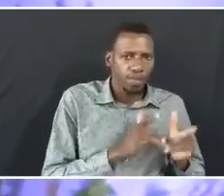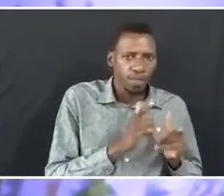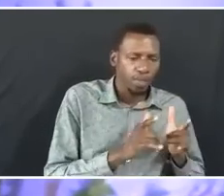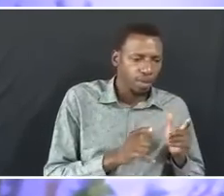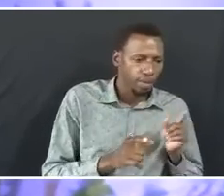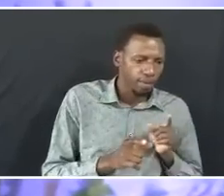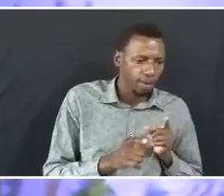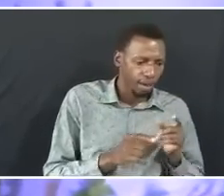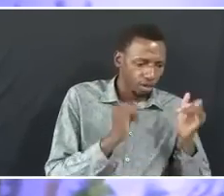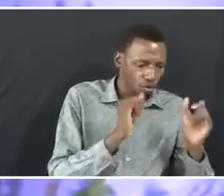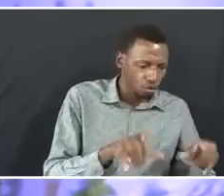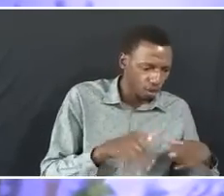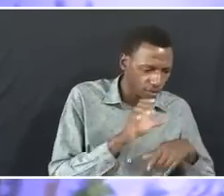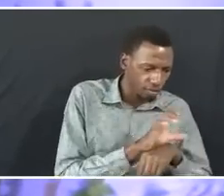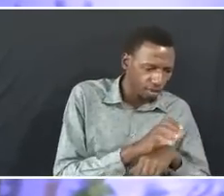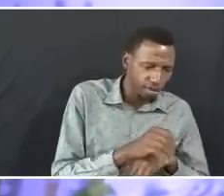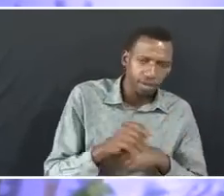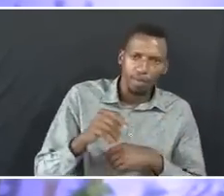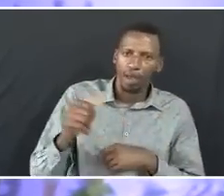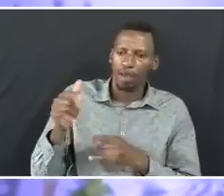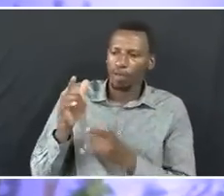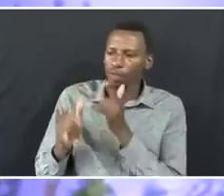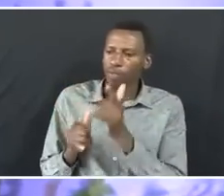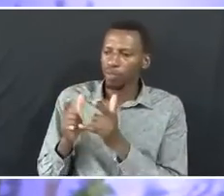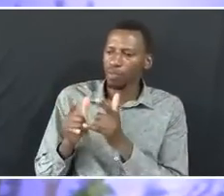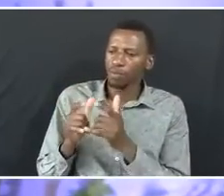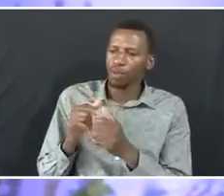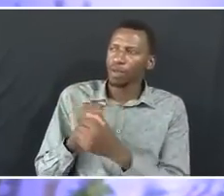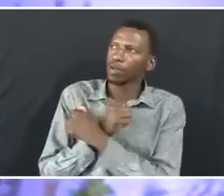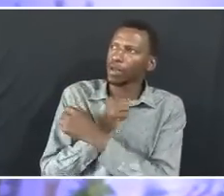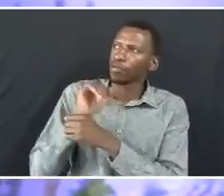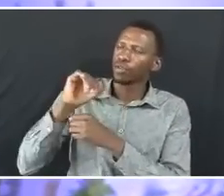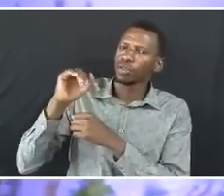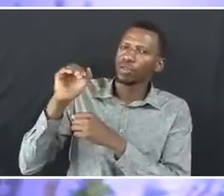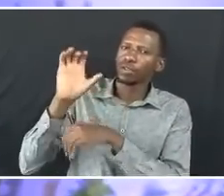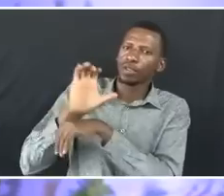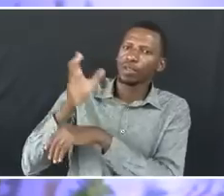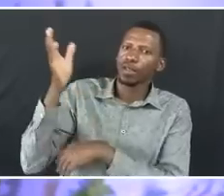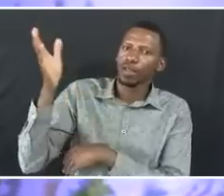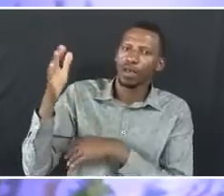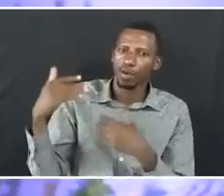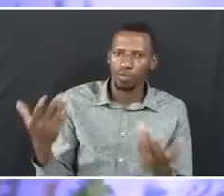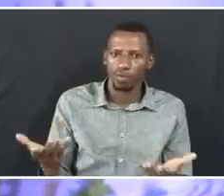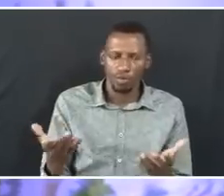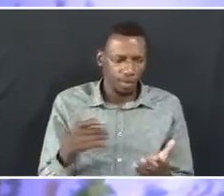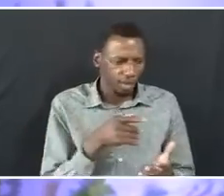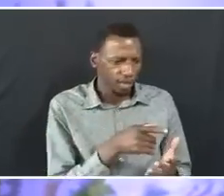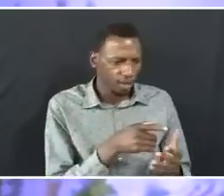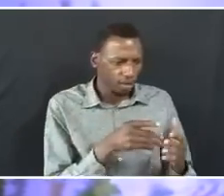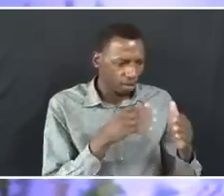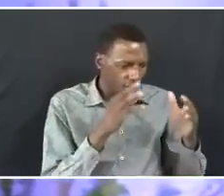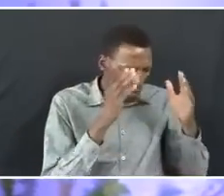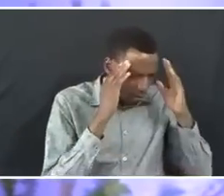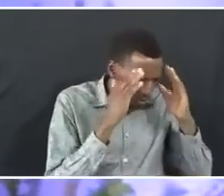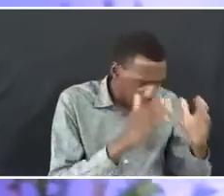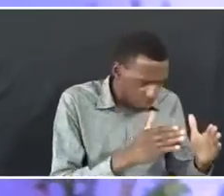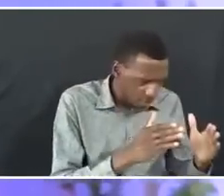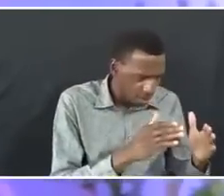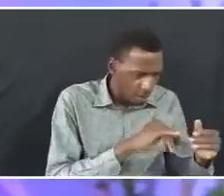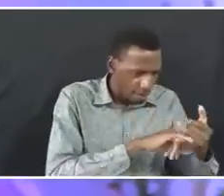Commit to this one in marriage. but chase the other ones for fun.